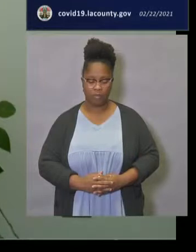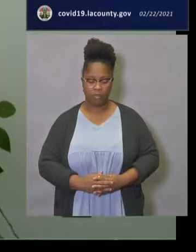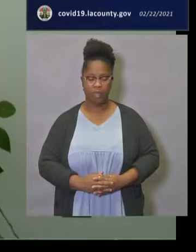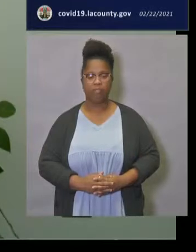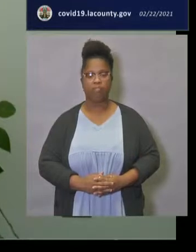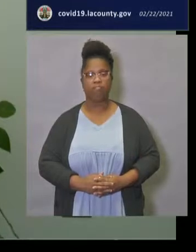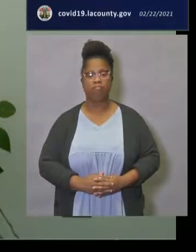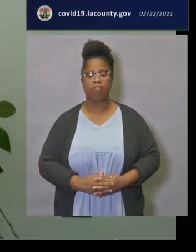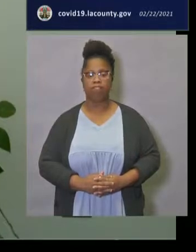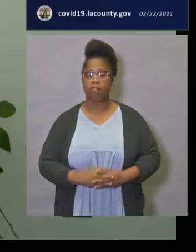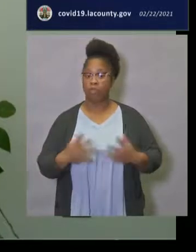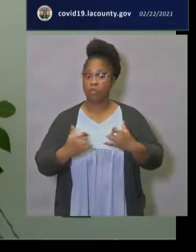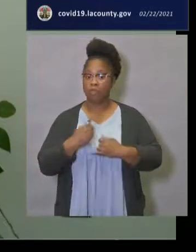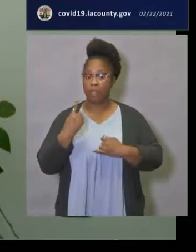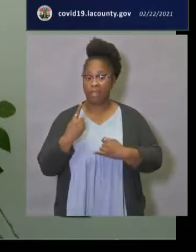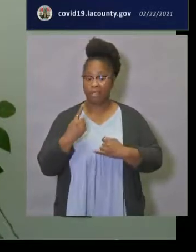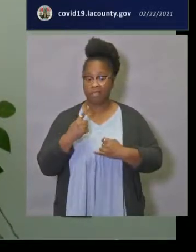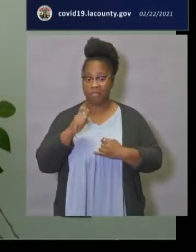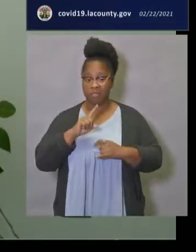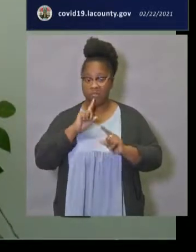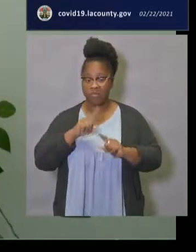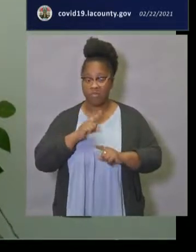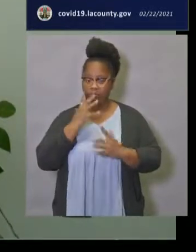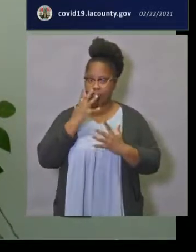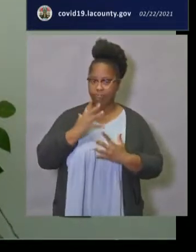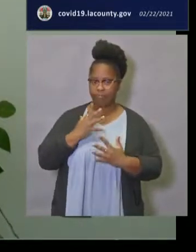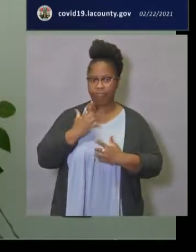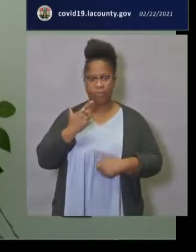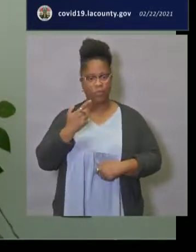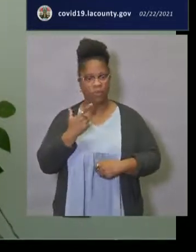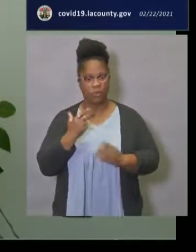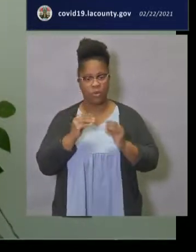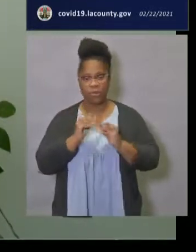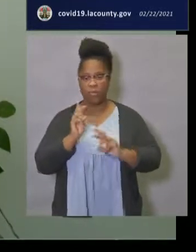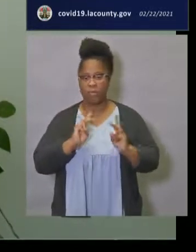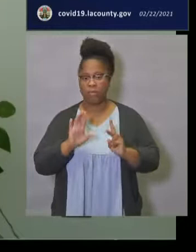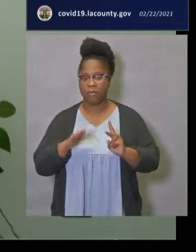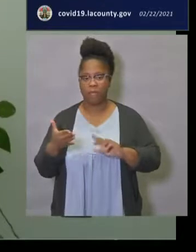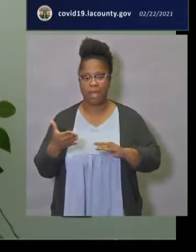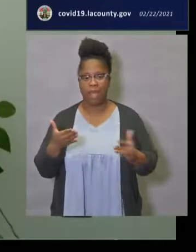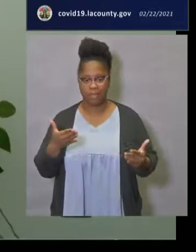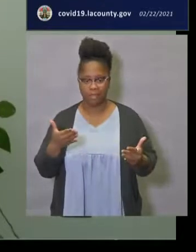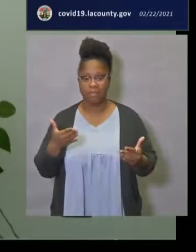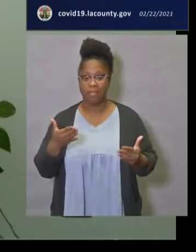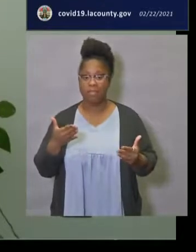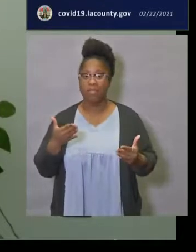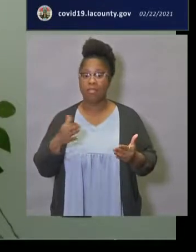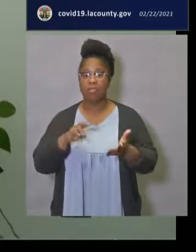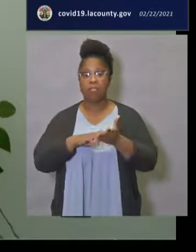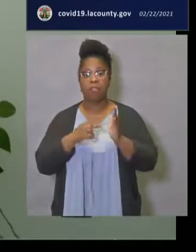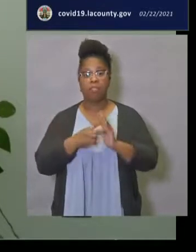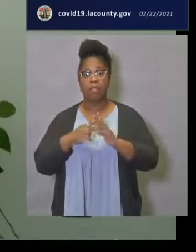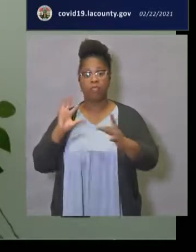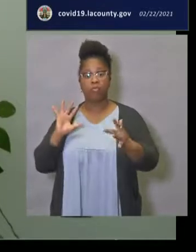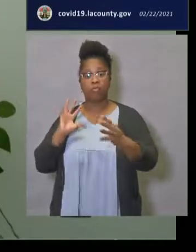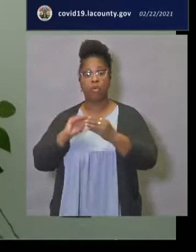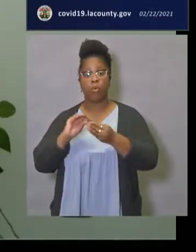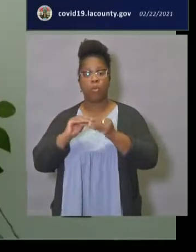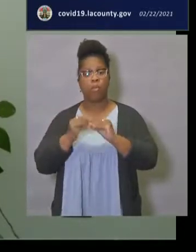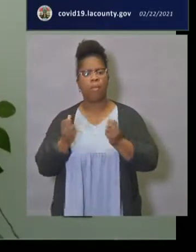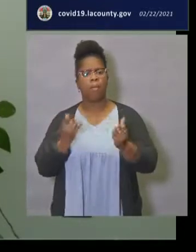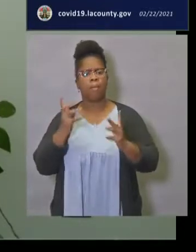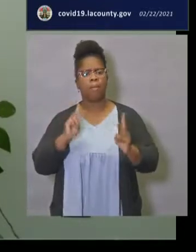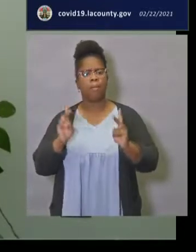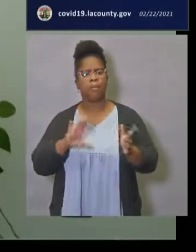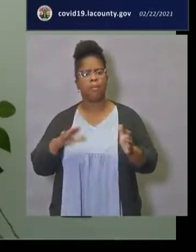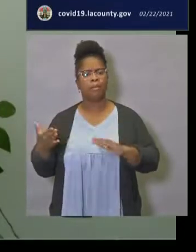We're sad to report today 21 additional people have passed away, which brings the total number of COVID-related deaths in